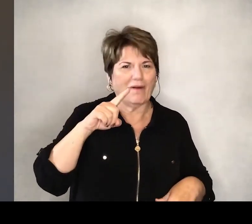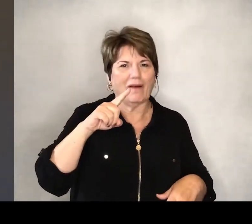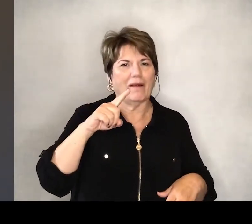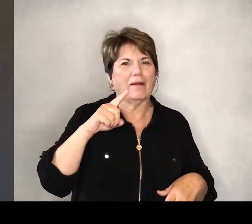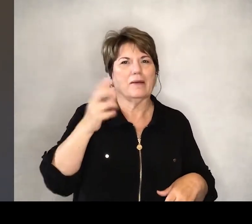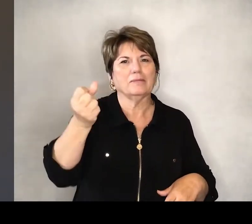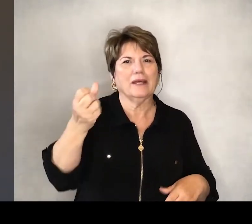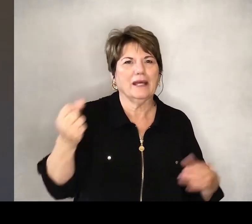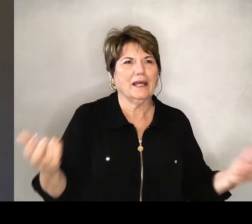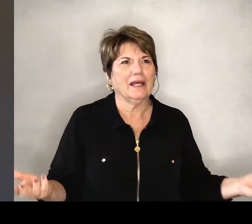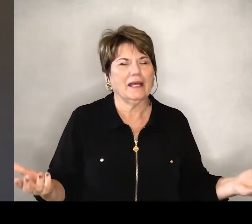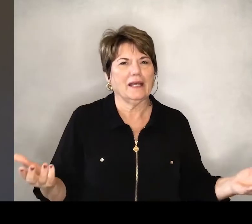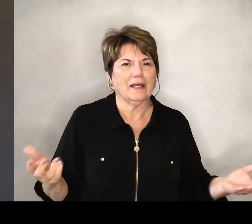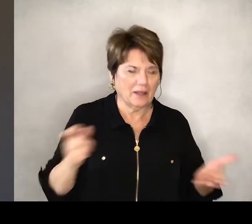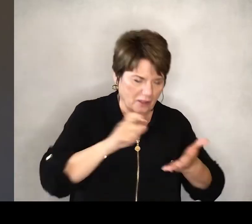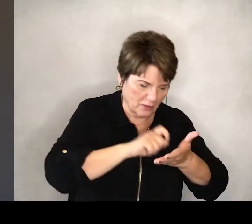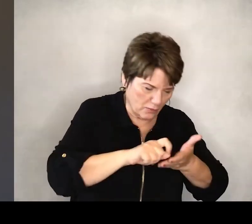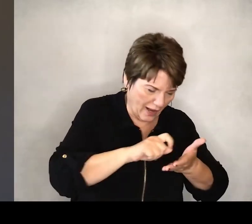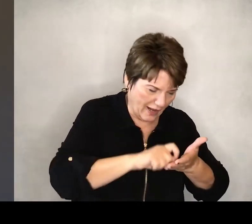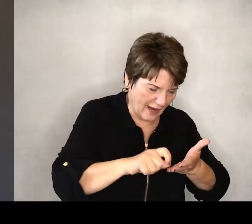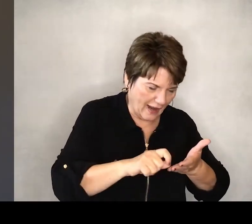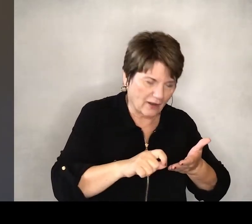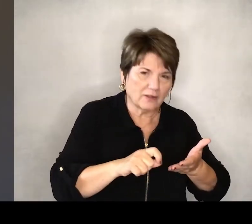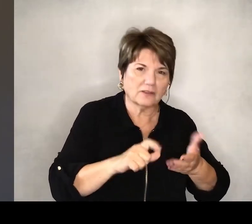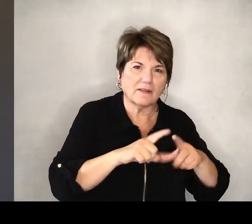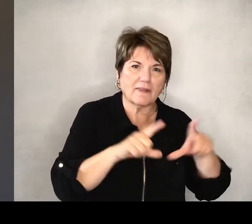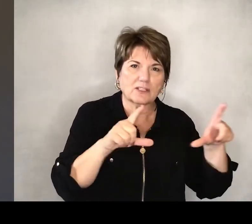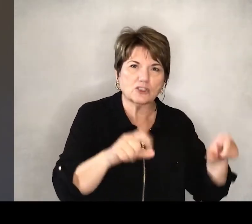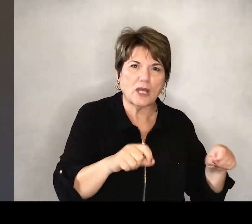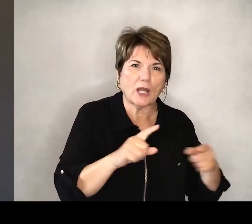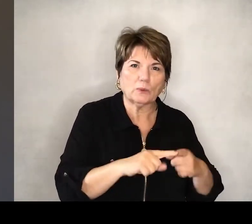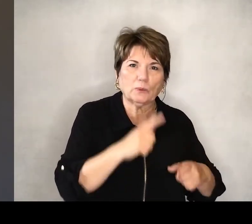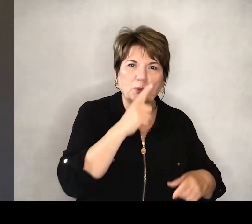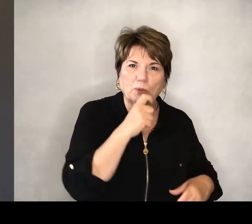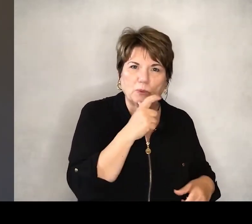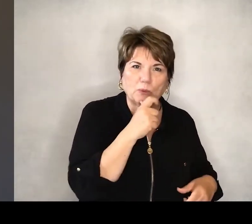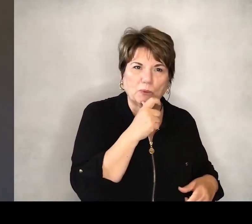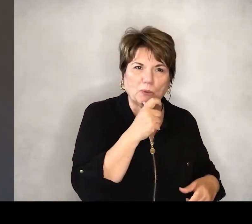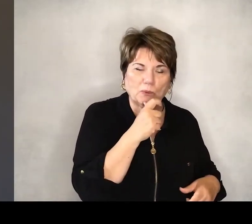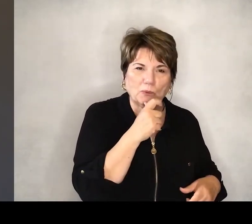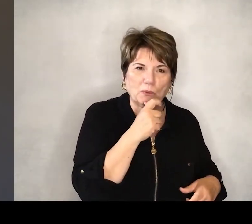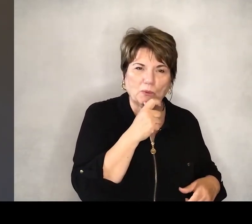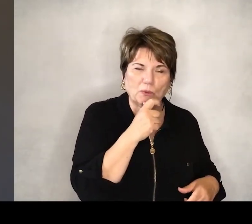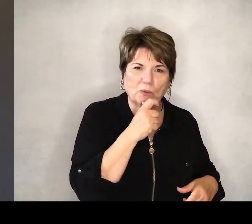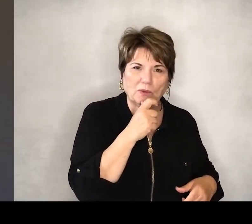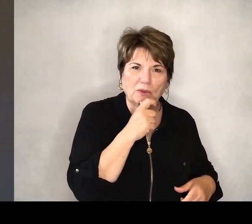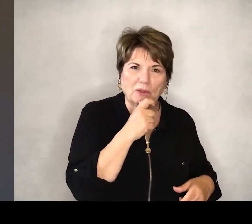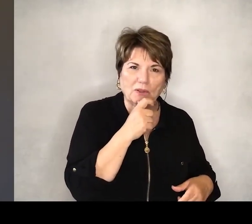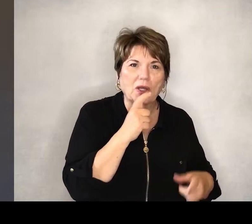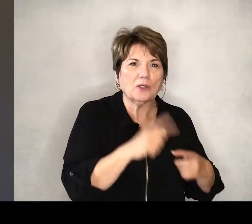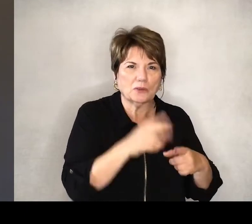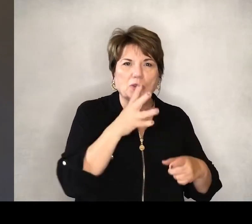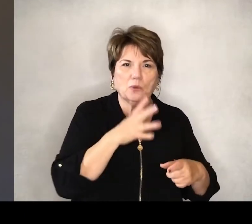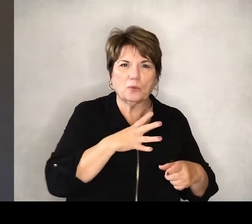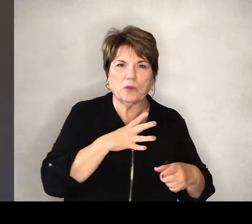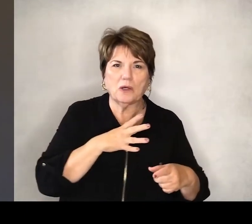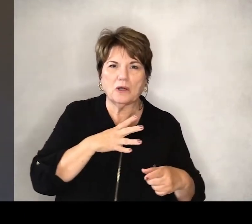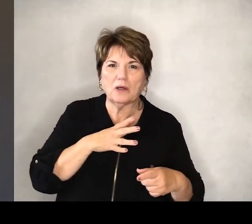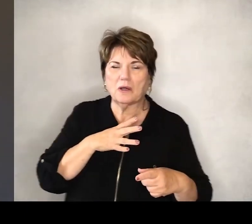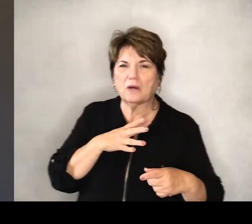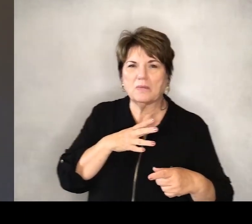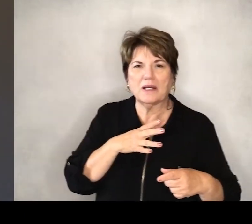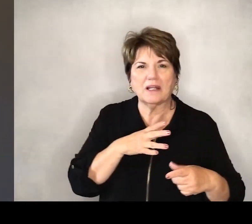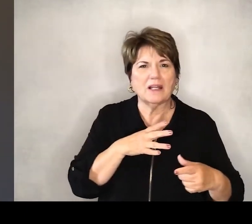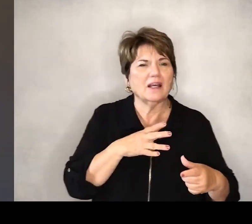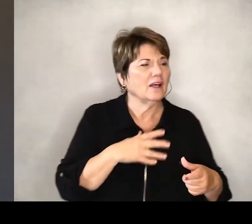Who does the check get made out to? It gets made out to the woman behind the counter. No, it gets